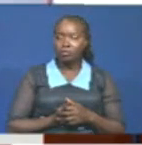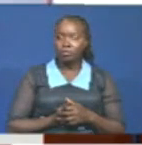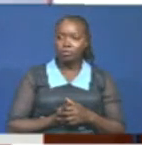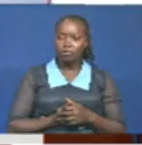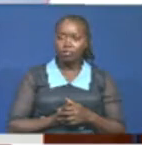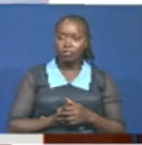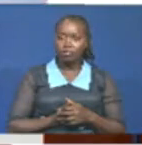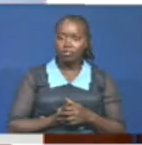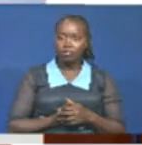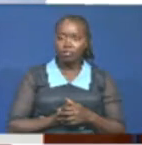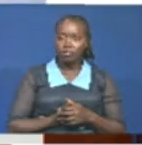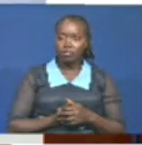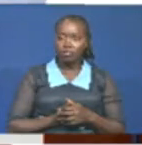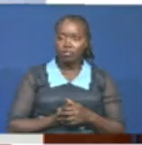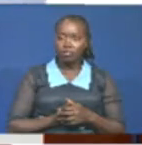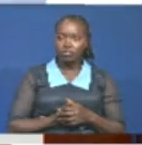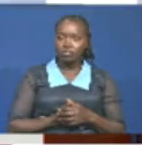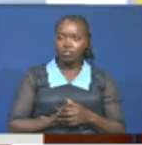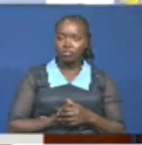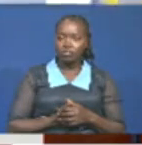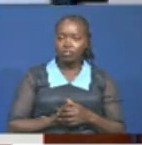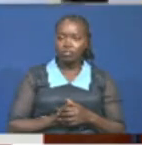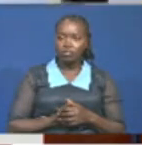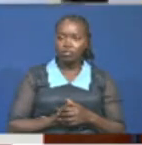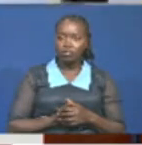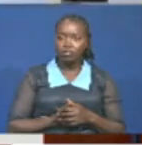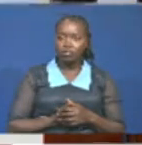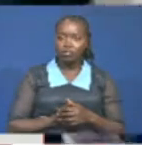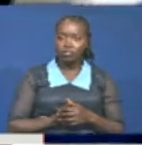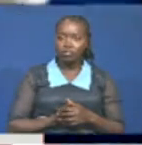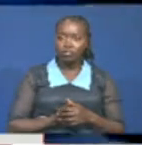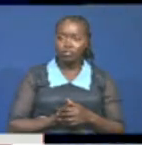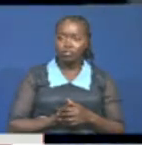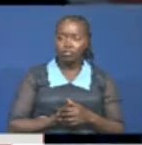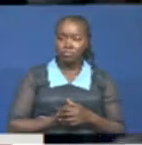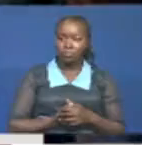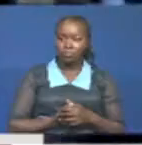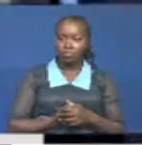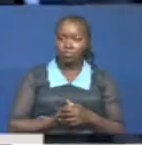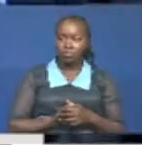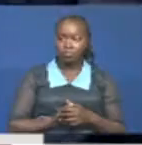9? 9.30? 9.30. Okay, 9.30, tomorrow morning.